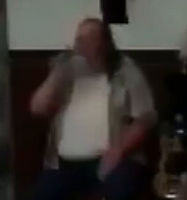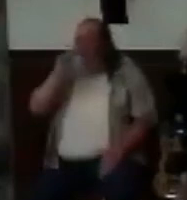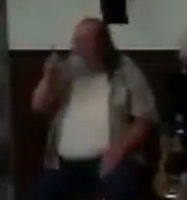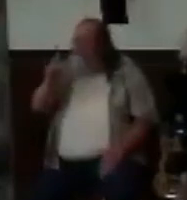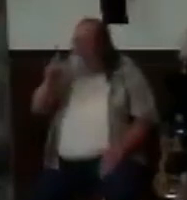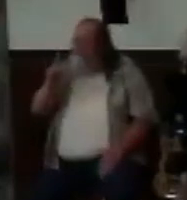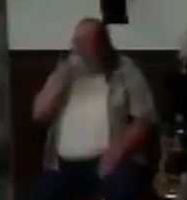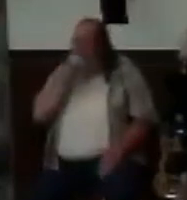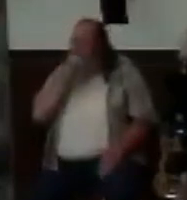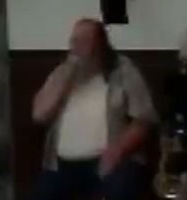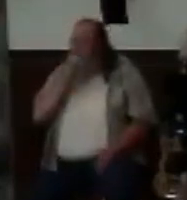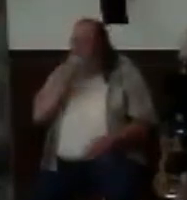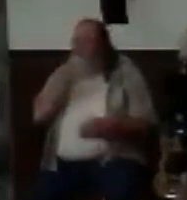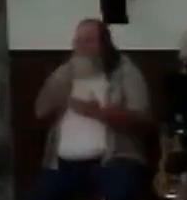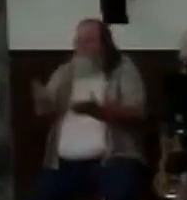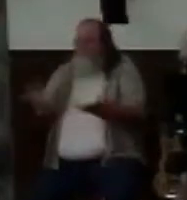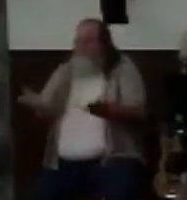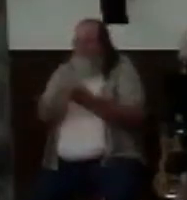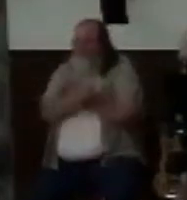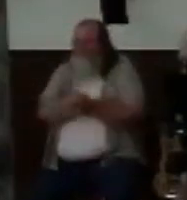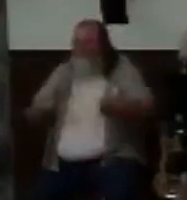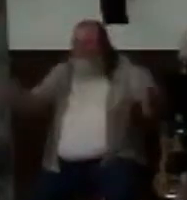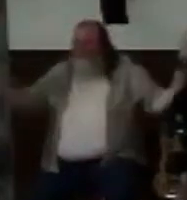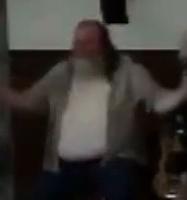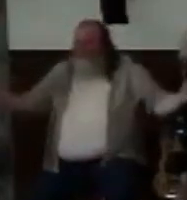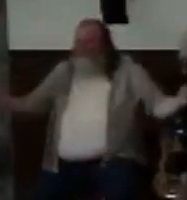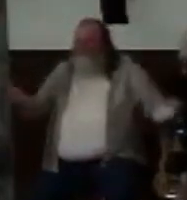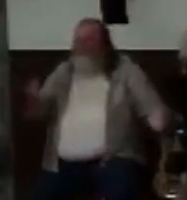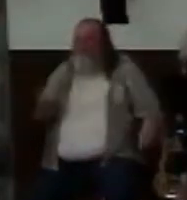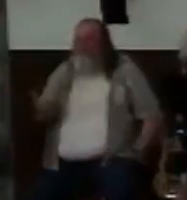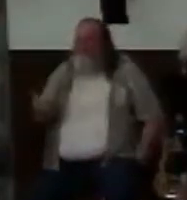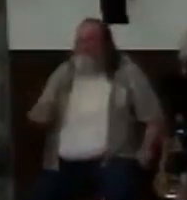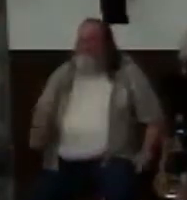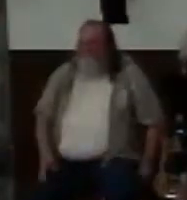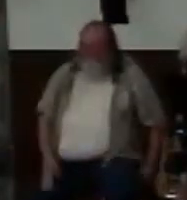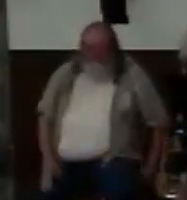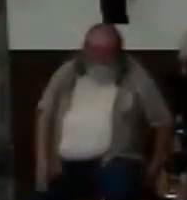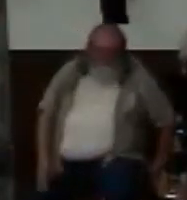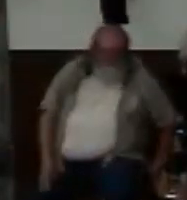indeed the one they had been expecting, but others went on about the